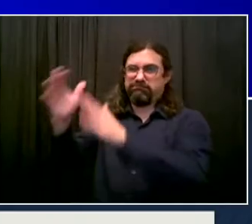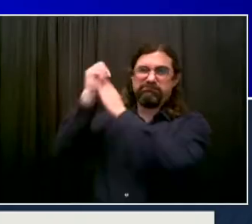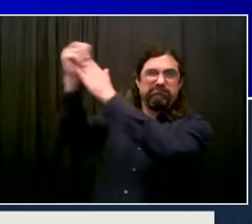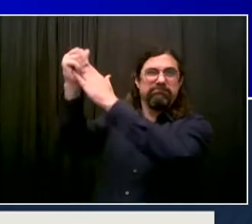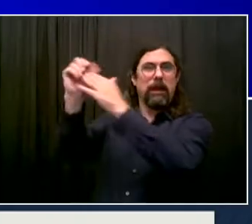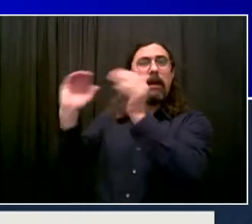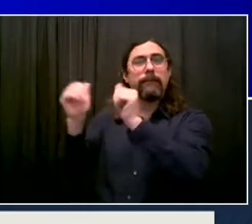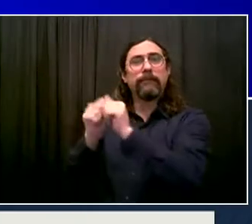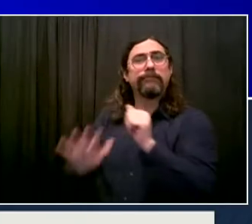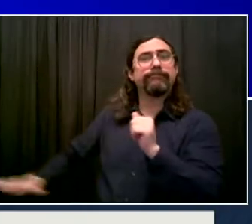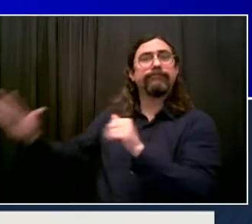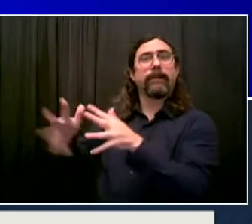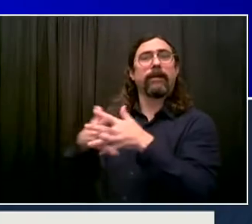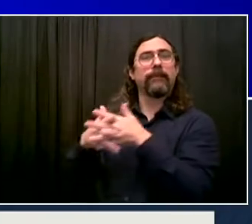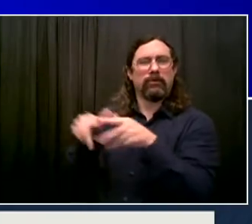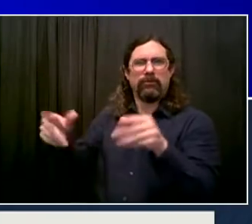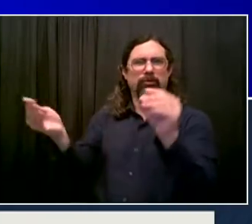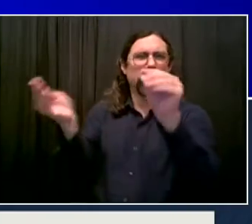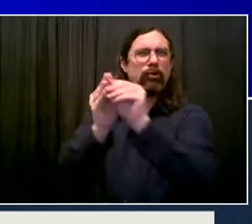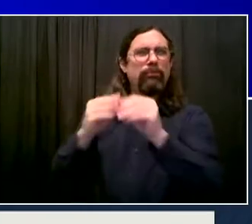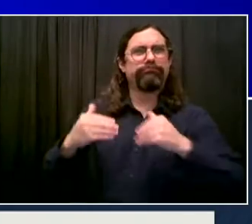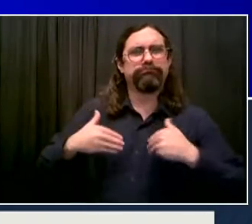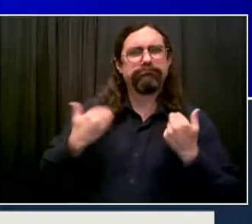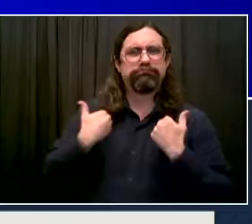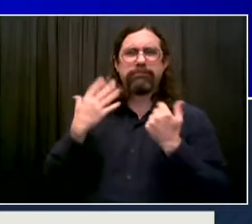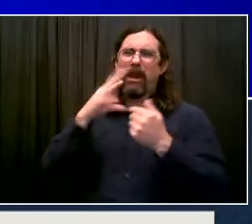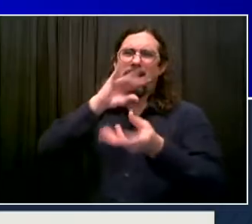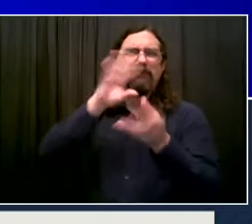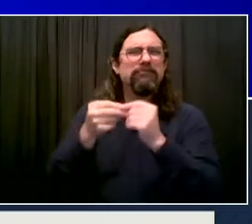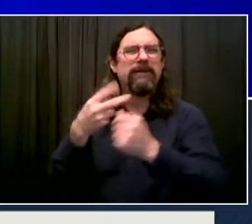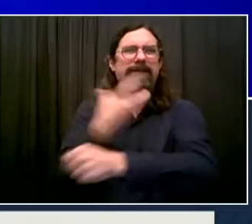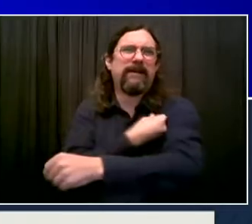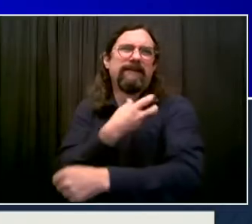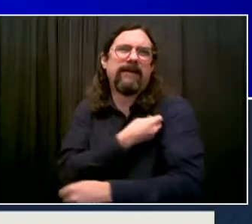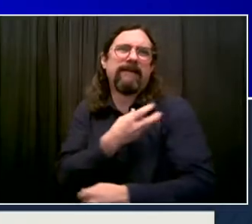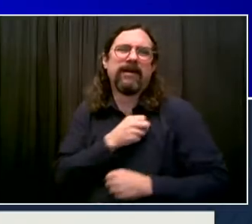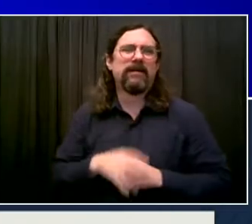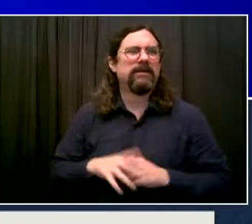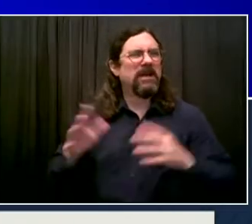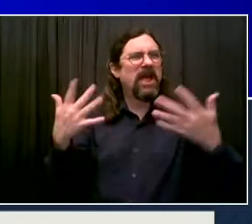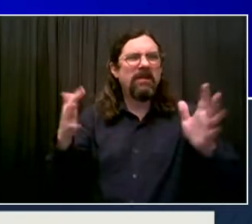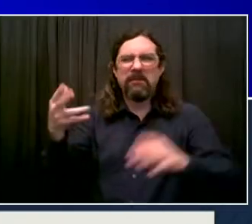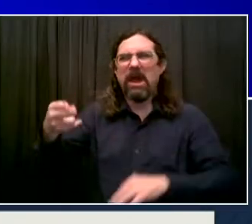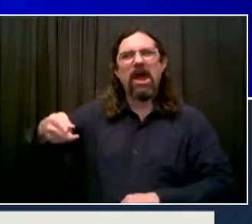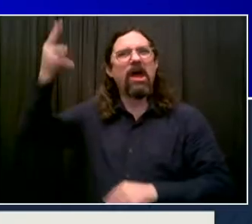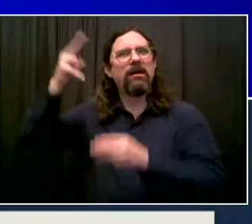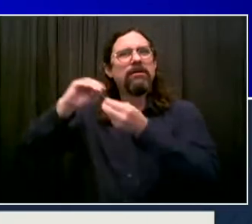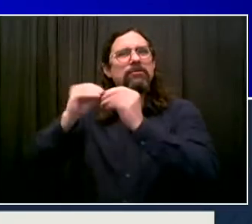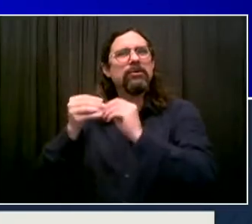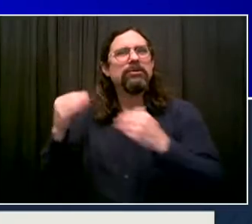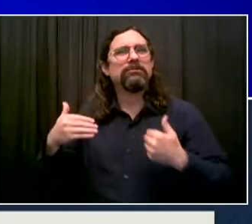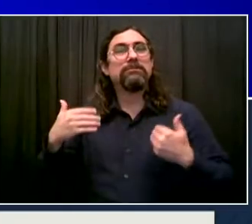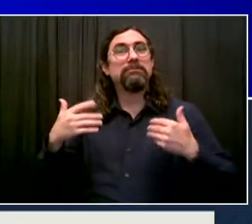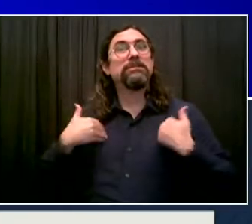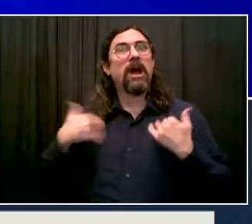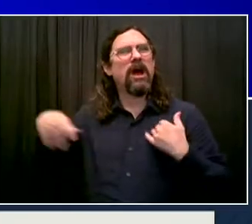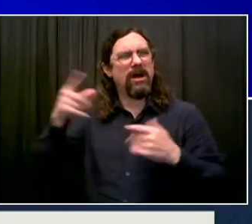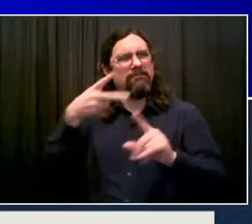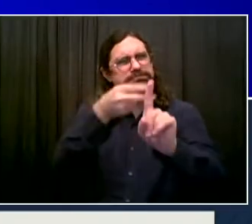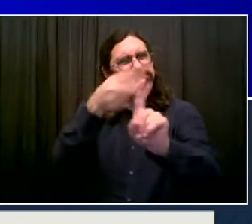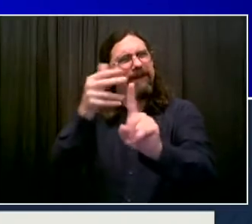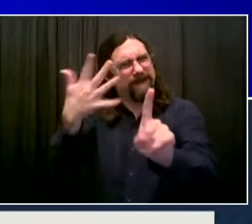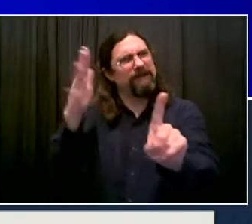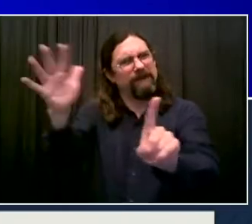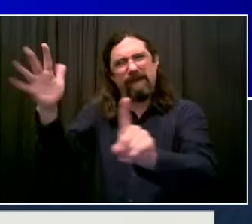17-year-olds. Starting tomorrow, we're going to be bringing vaccines directly to some of our schools. It will be expanding to schools across the 5